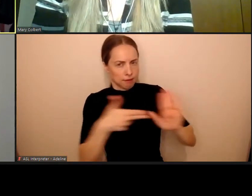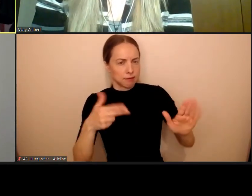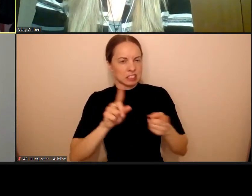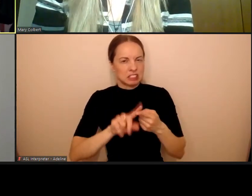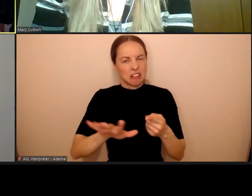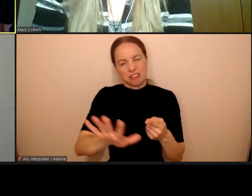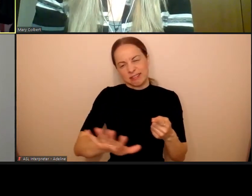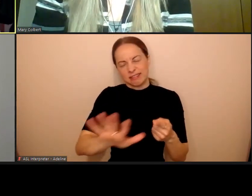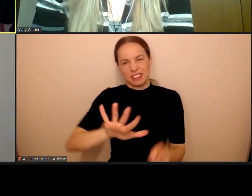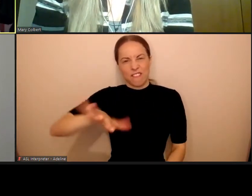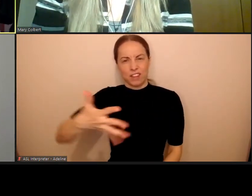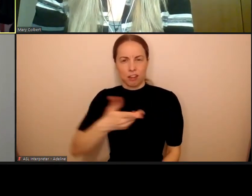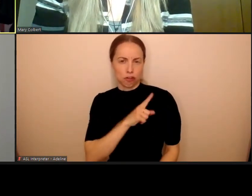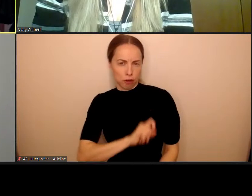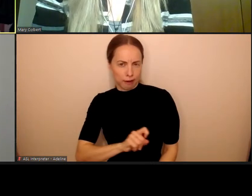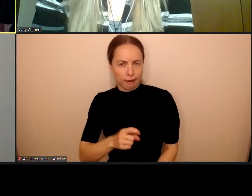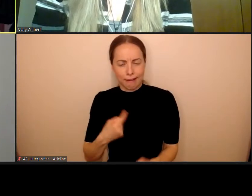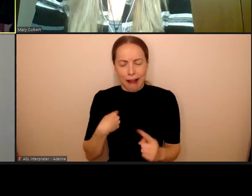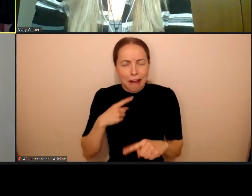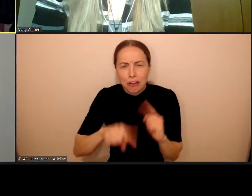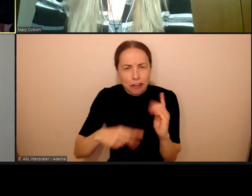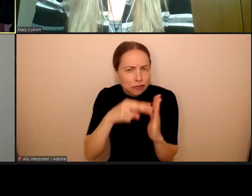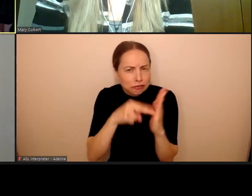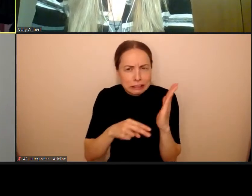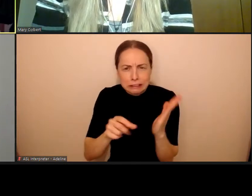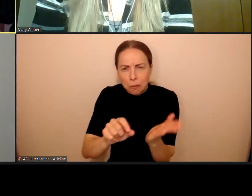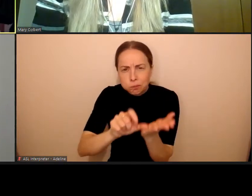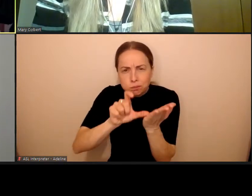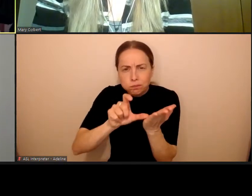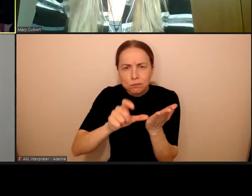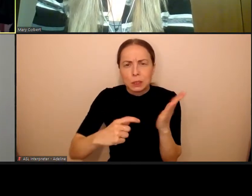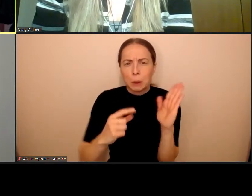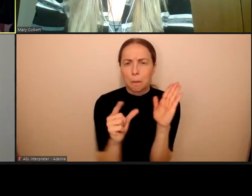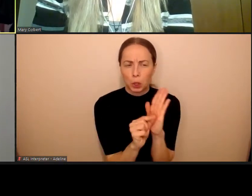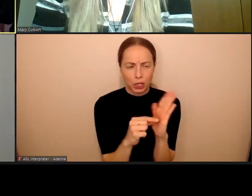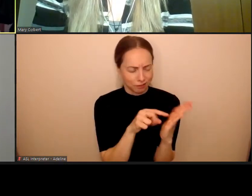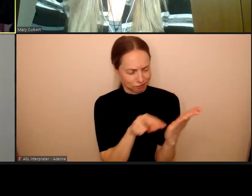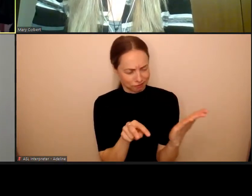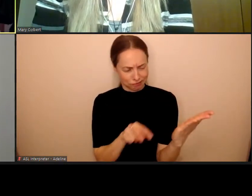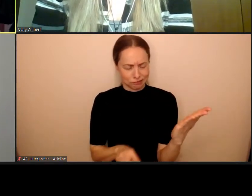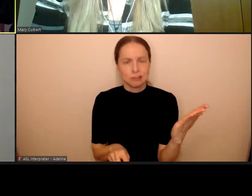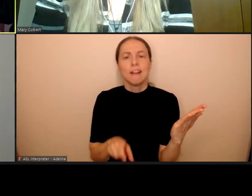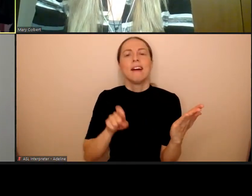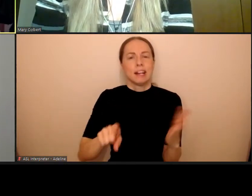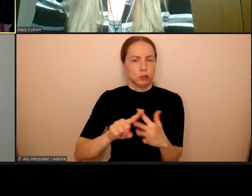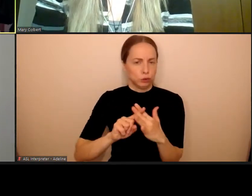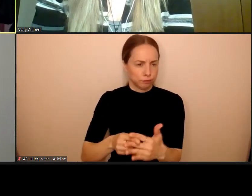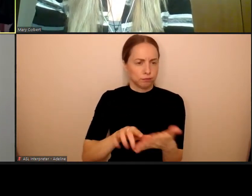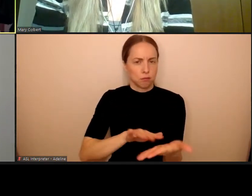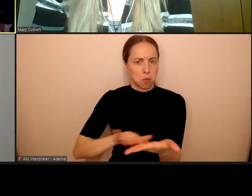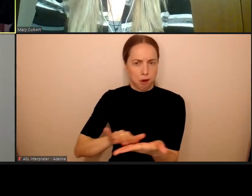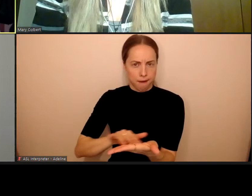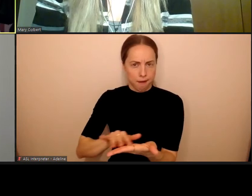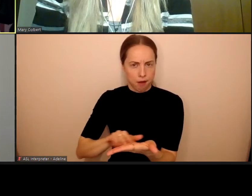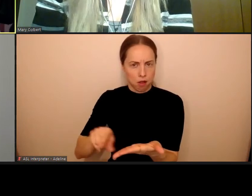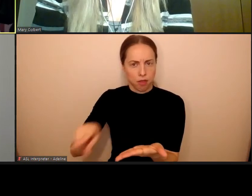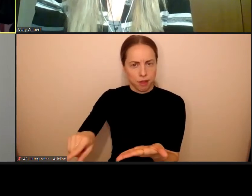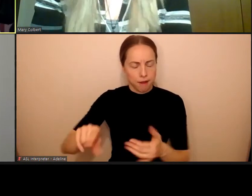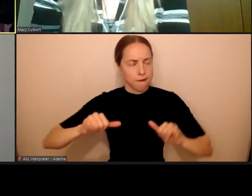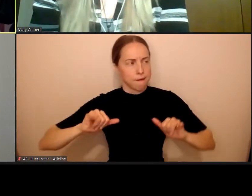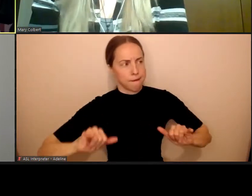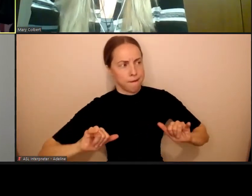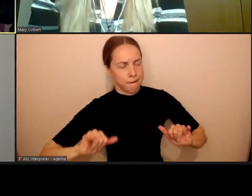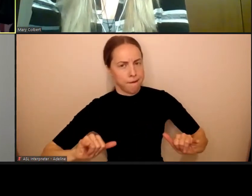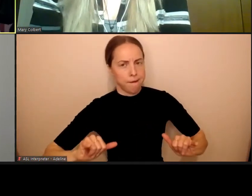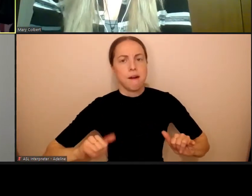was having trouble reading large print and had to learn Braille. So that's when they started to find out how bad my eyesight was, but my